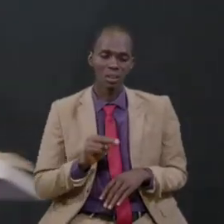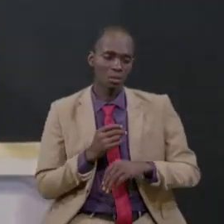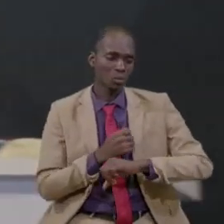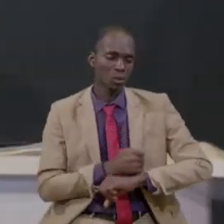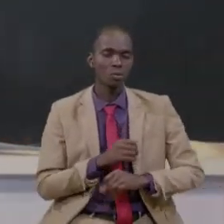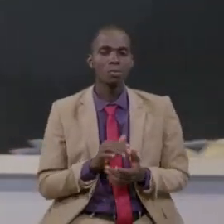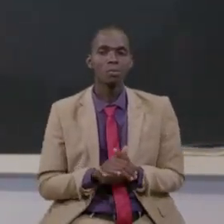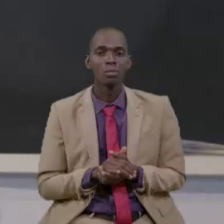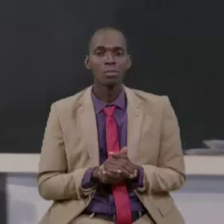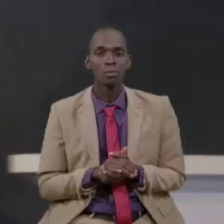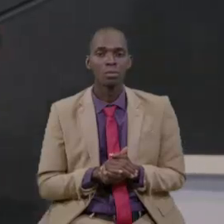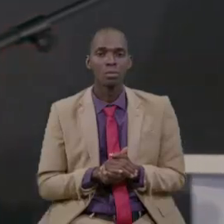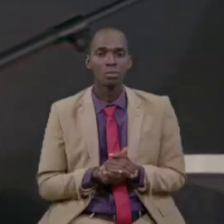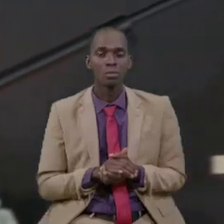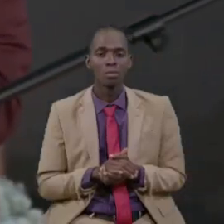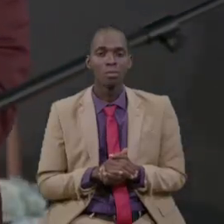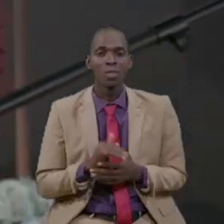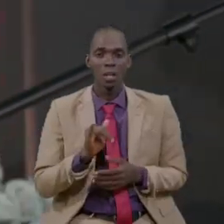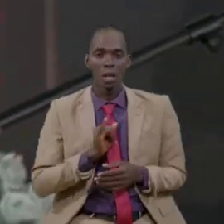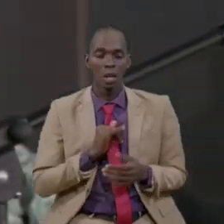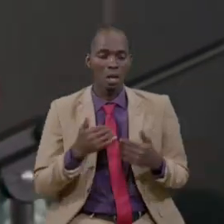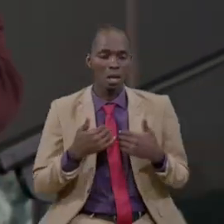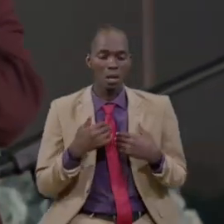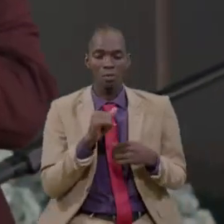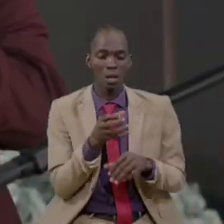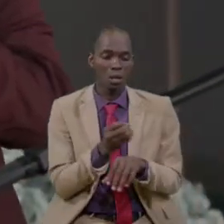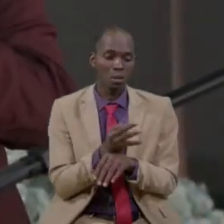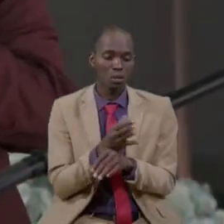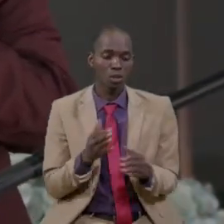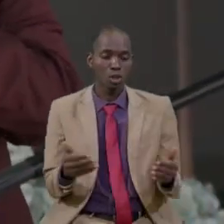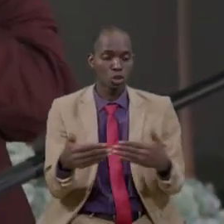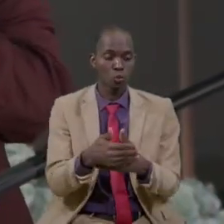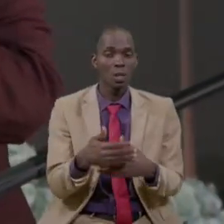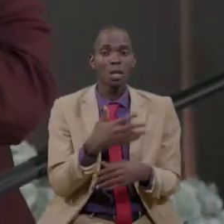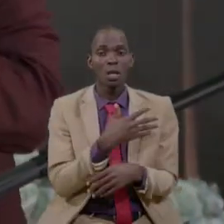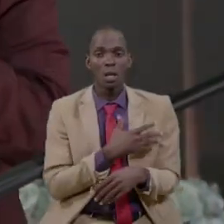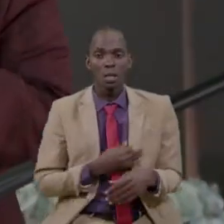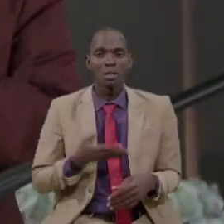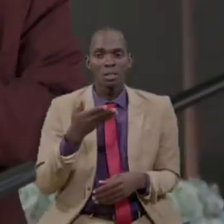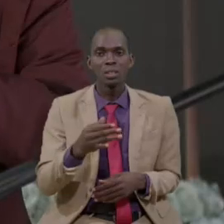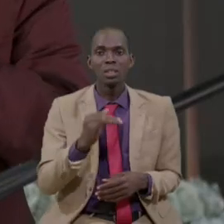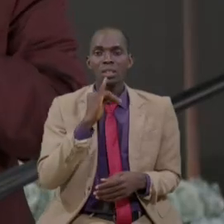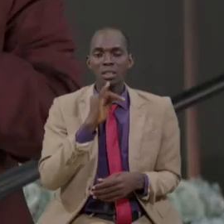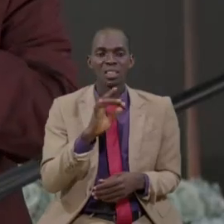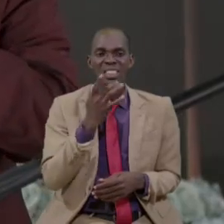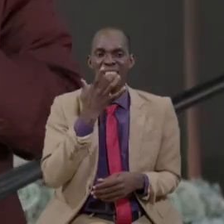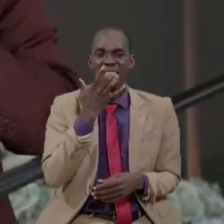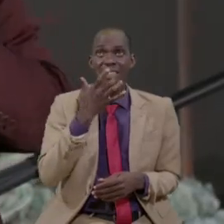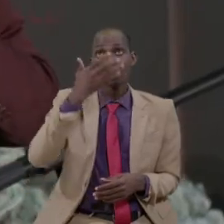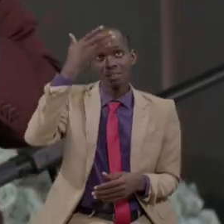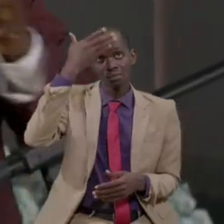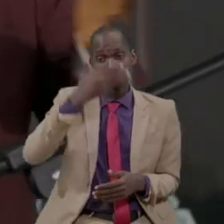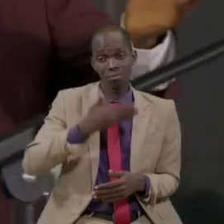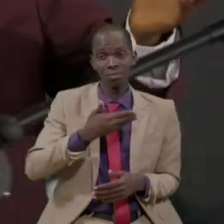I have the counseling room, and then there's a glass door, glass all through,